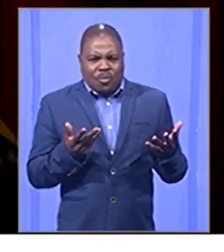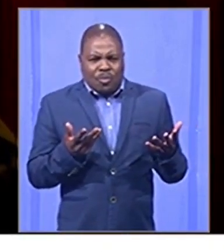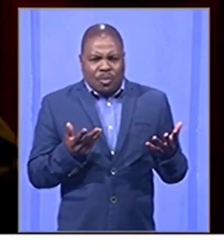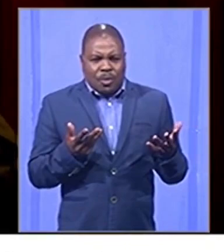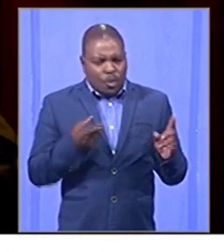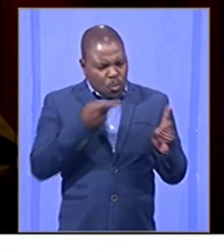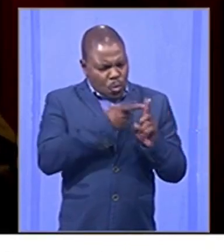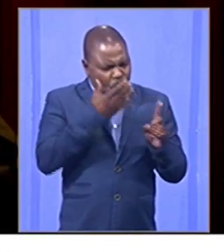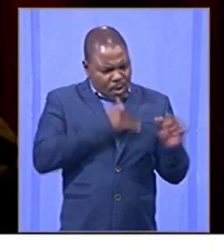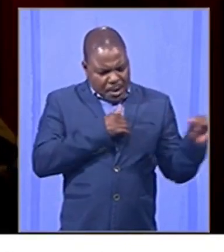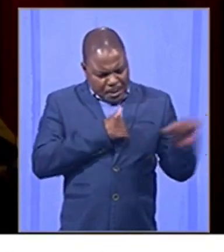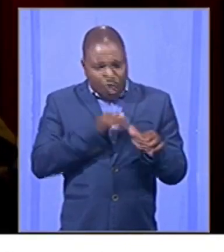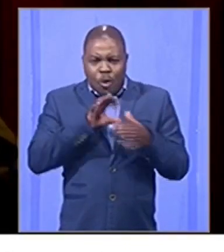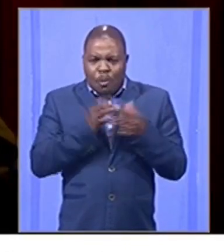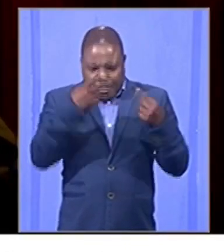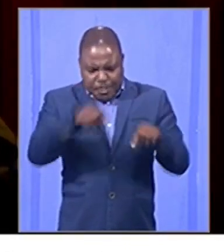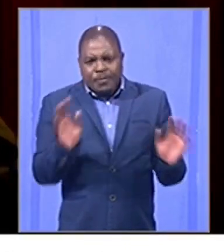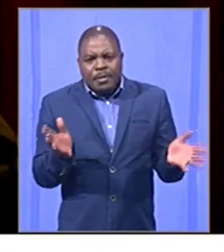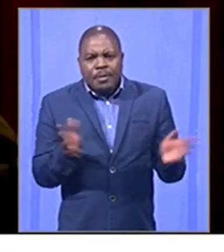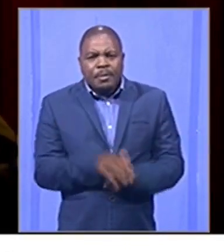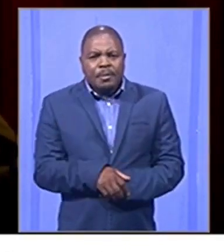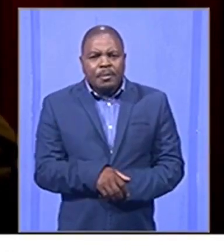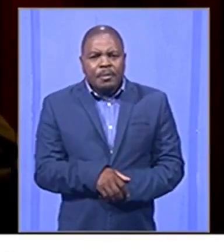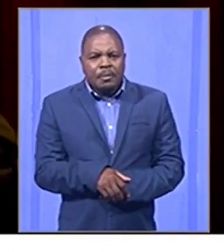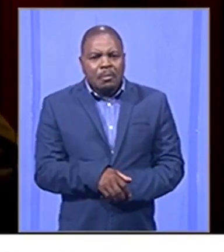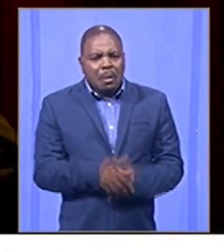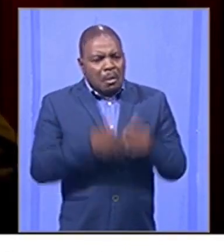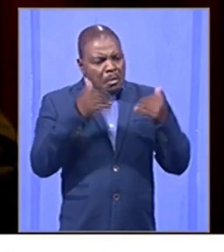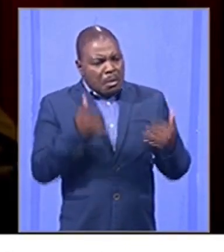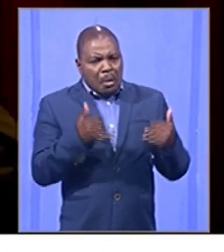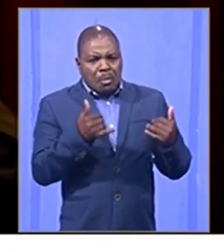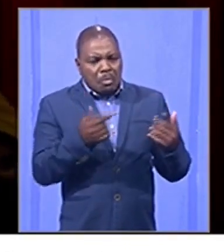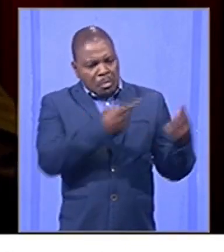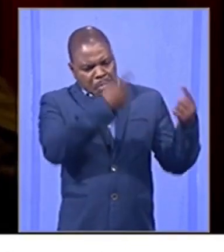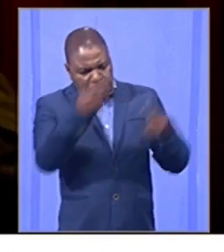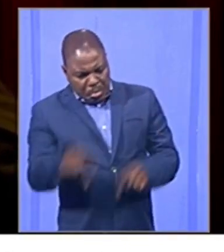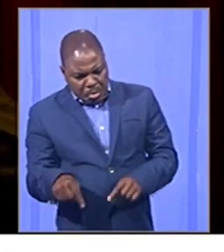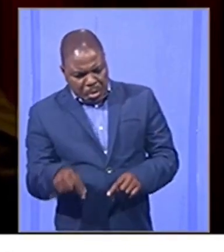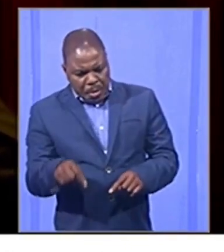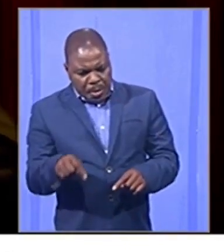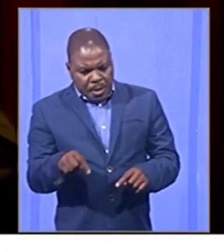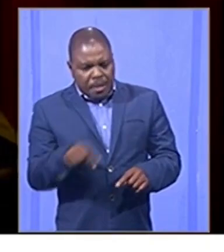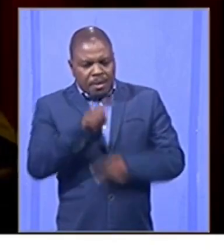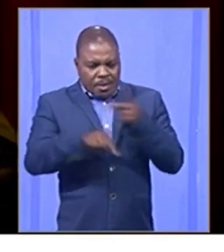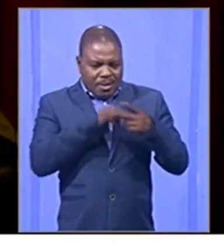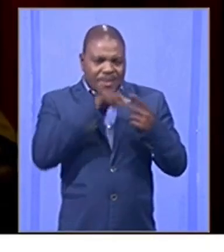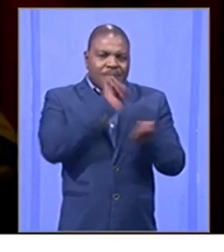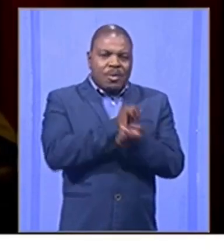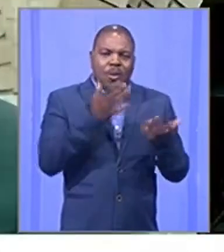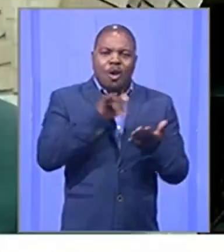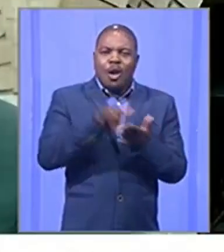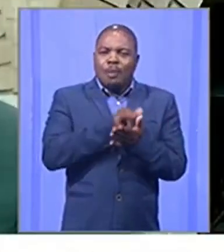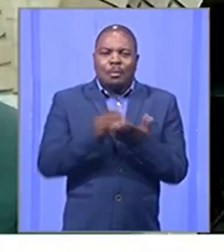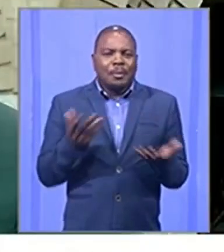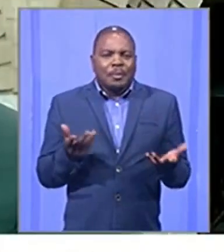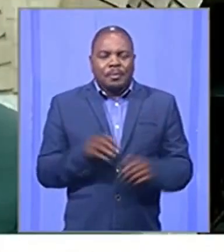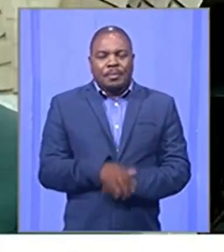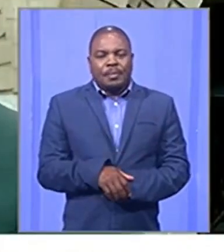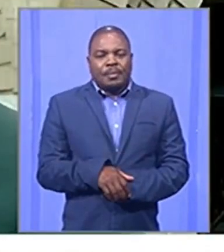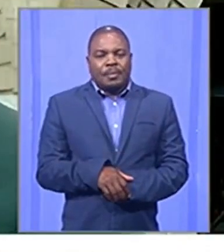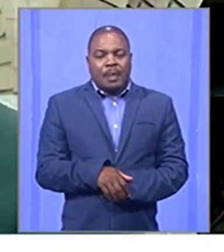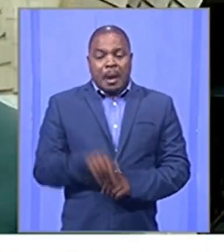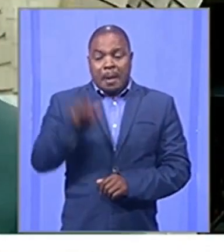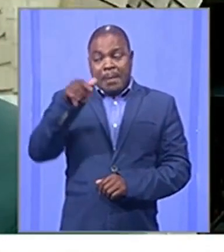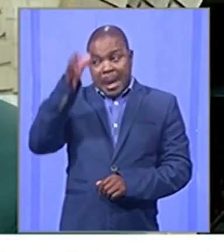She wanted to come home, she came home. Doesn't suit her, because when she came home, she was arrested at the airport. Moitseanape wa